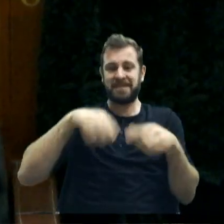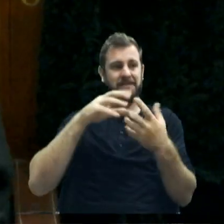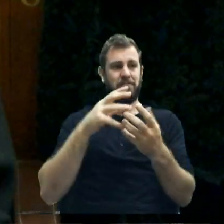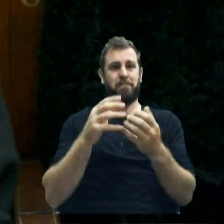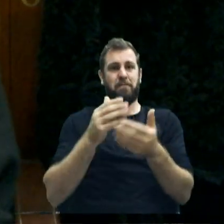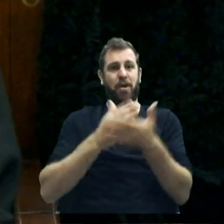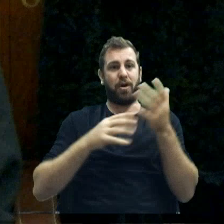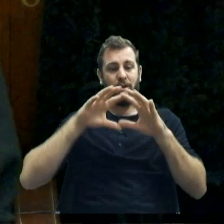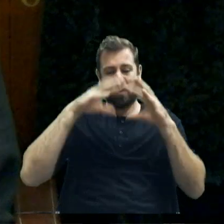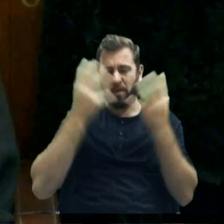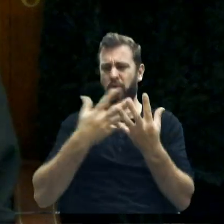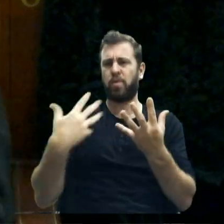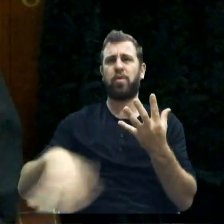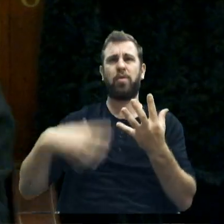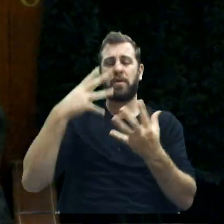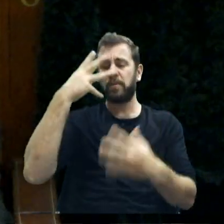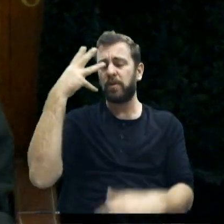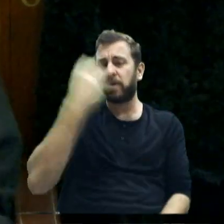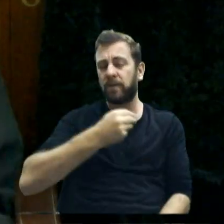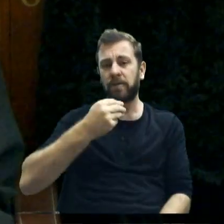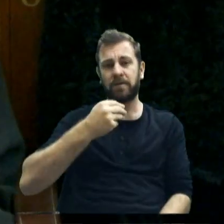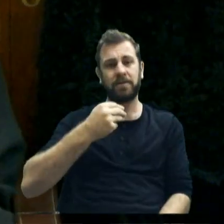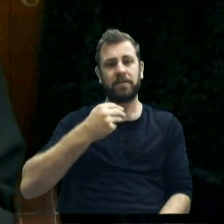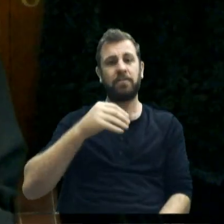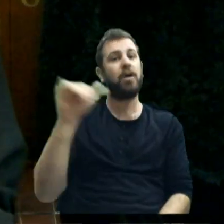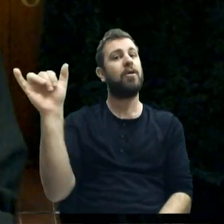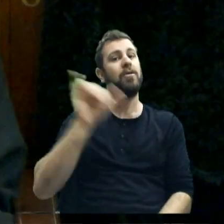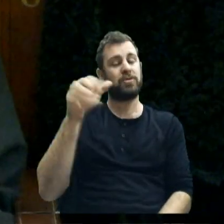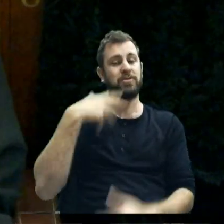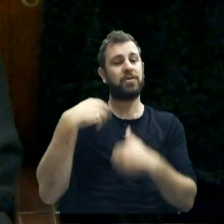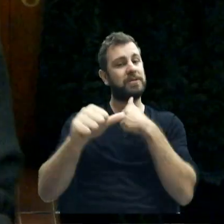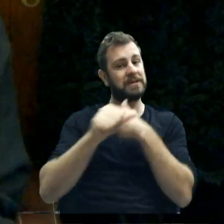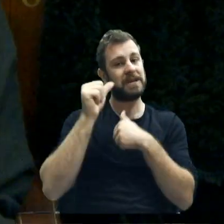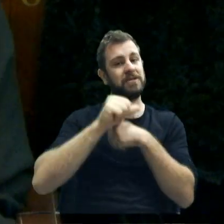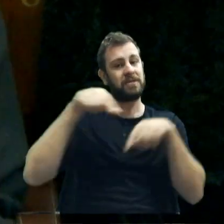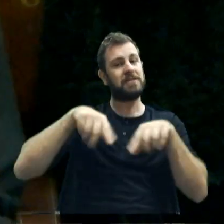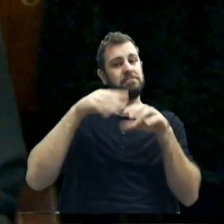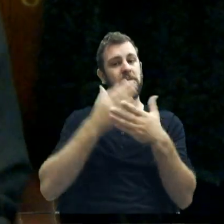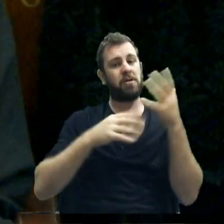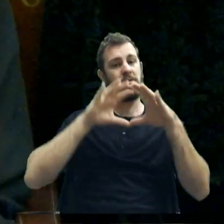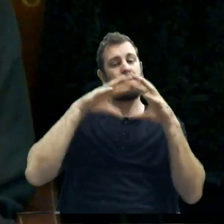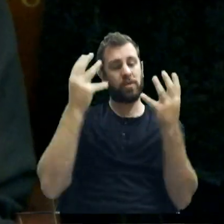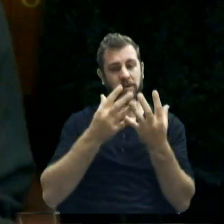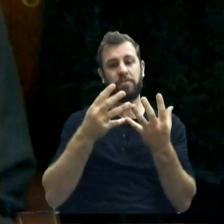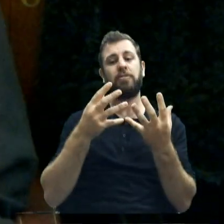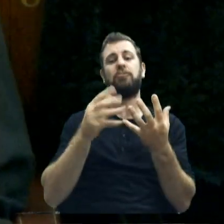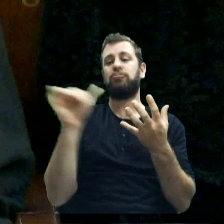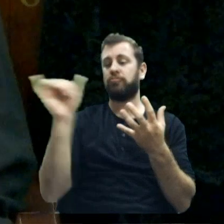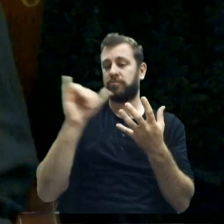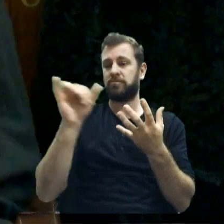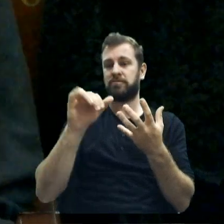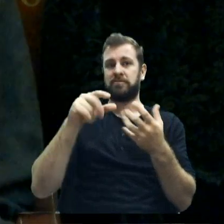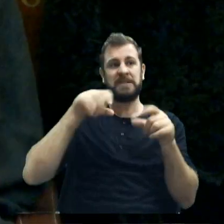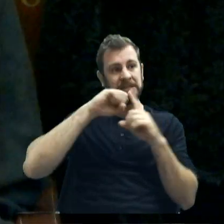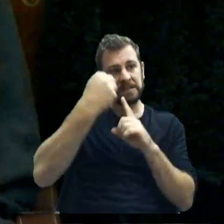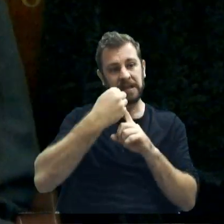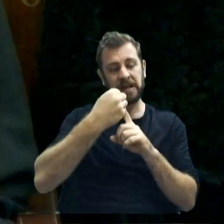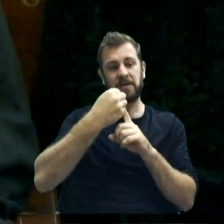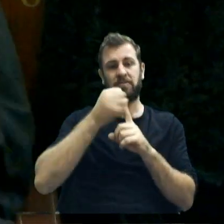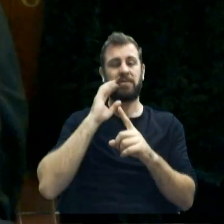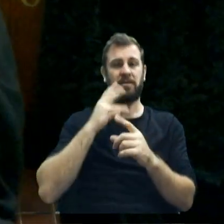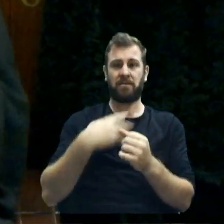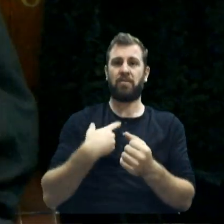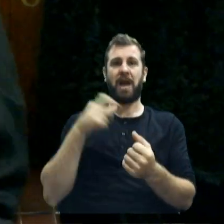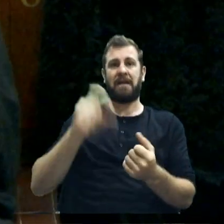the world. But there are also some dangers in this part of the world. There are certain things in this society that's being shoved down our